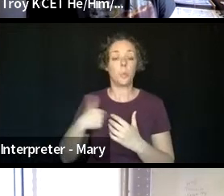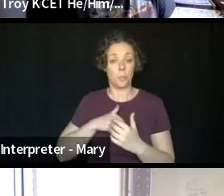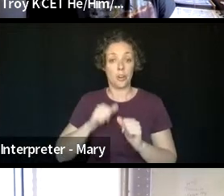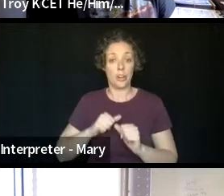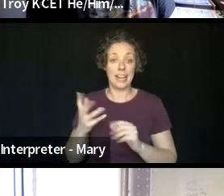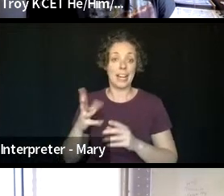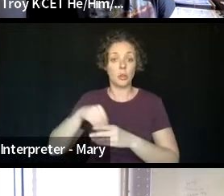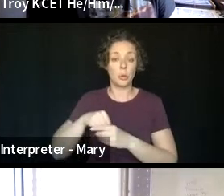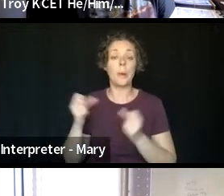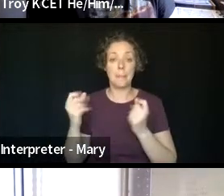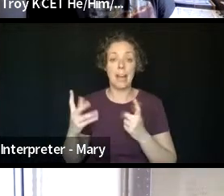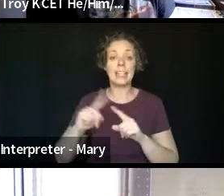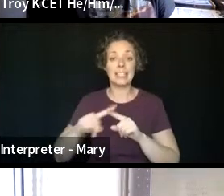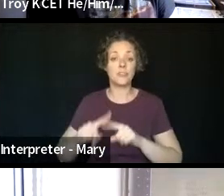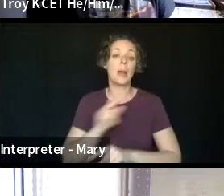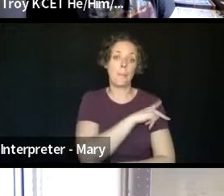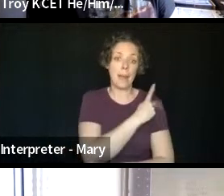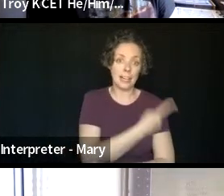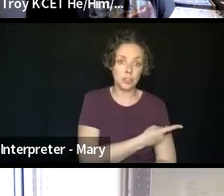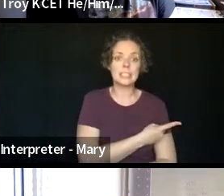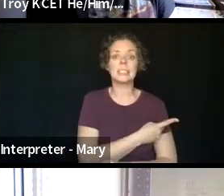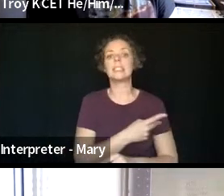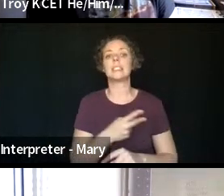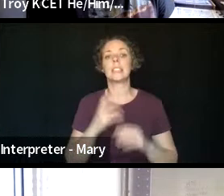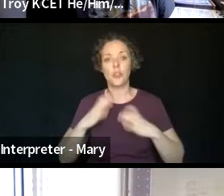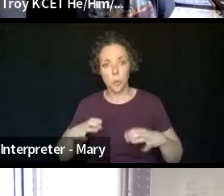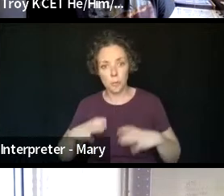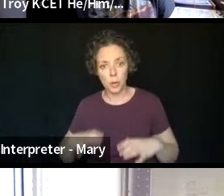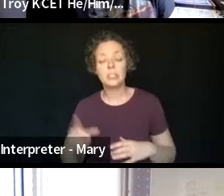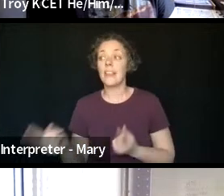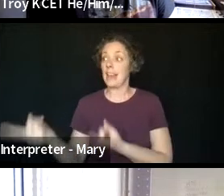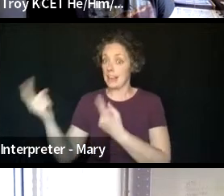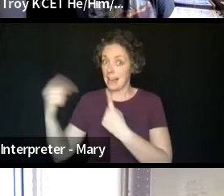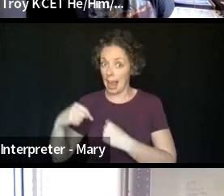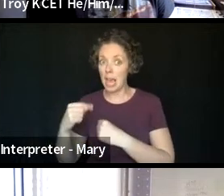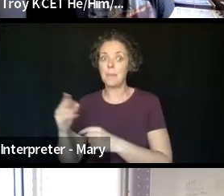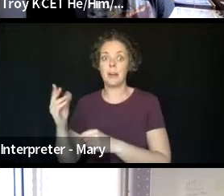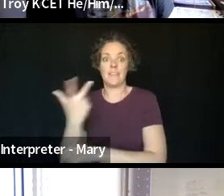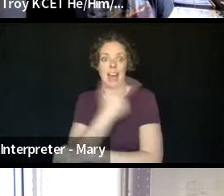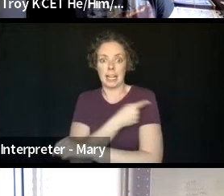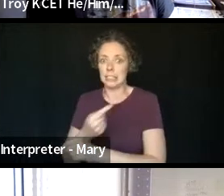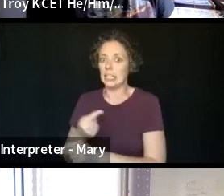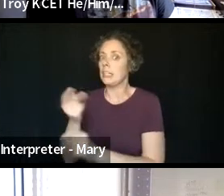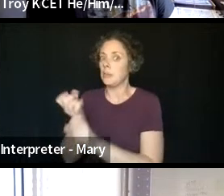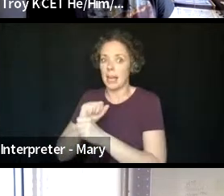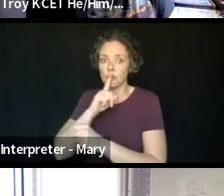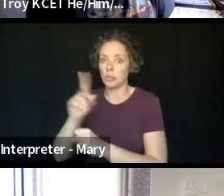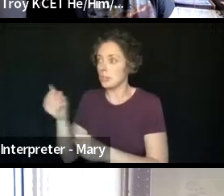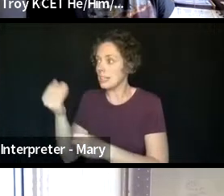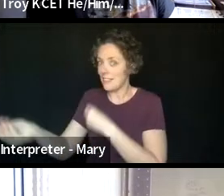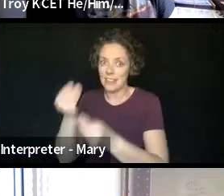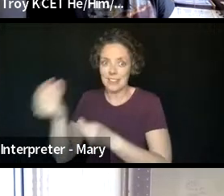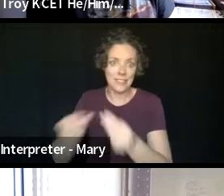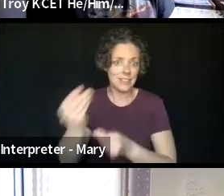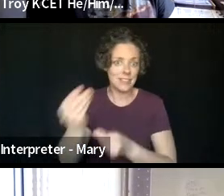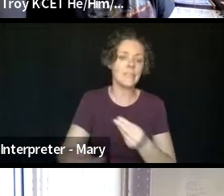not patients be able to come in and get vaccinated, and then working with KDHE also getting some vaccinations available out in